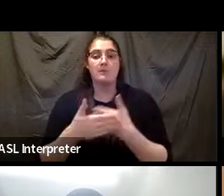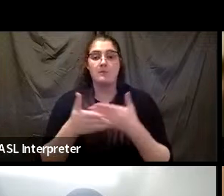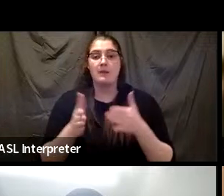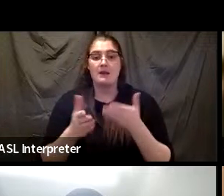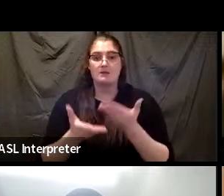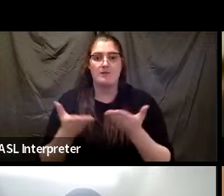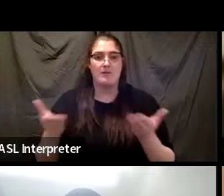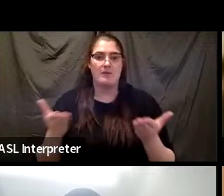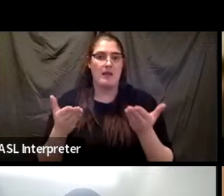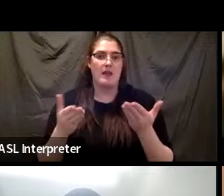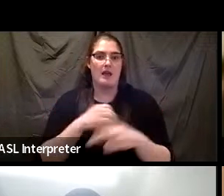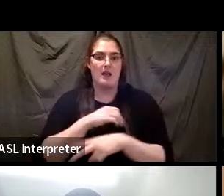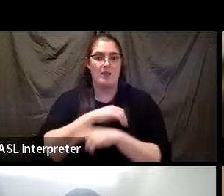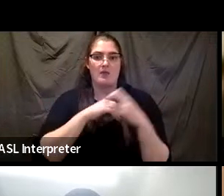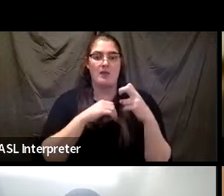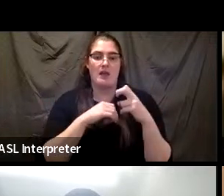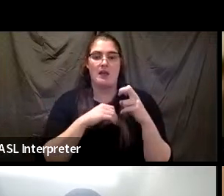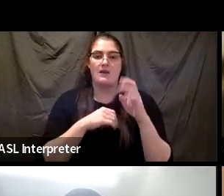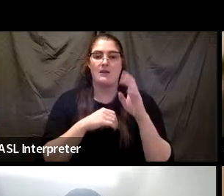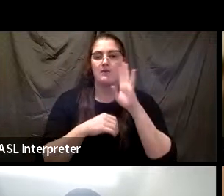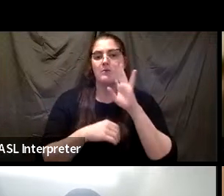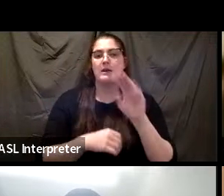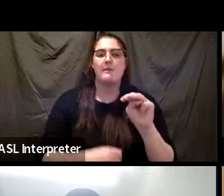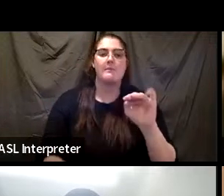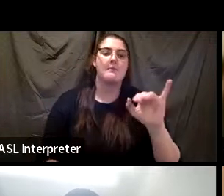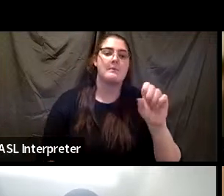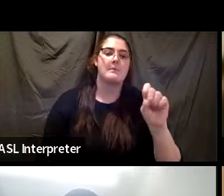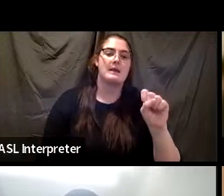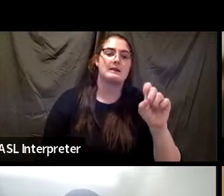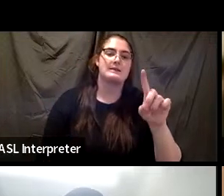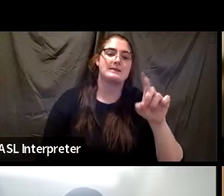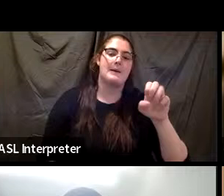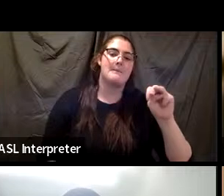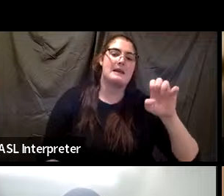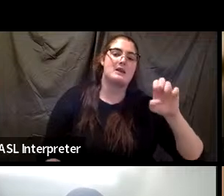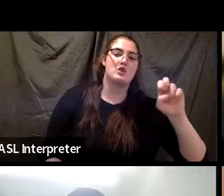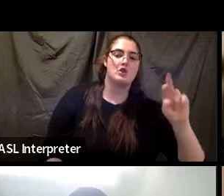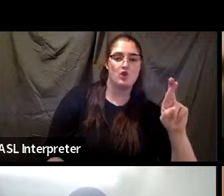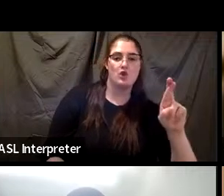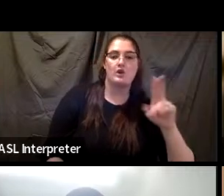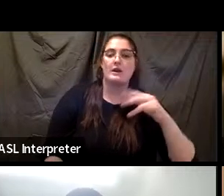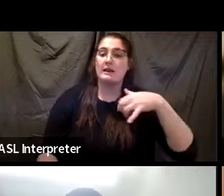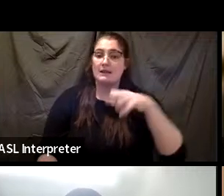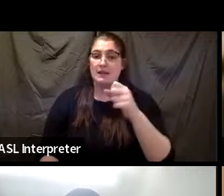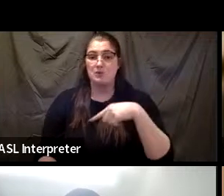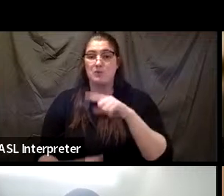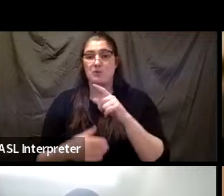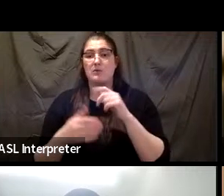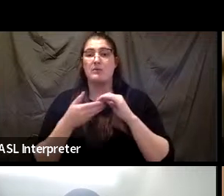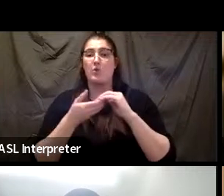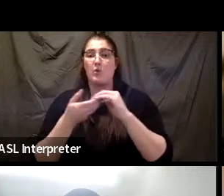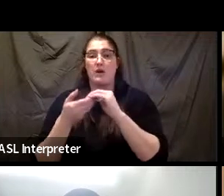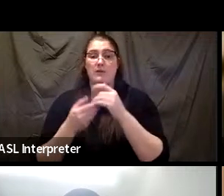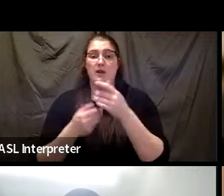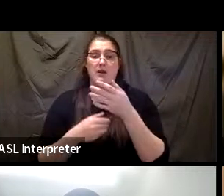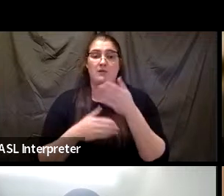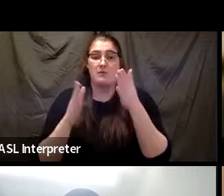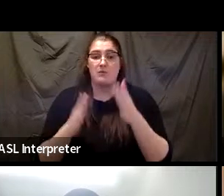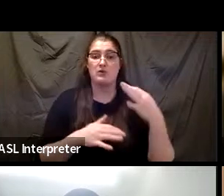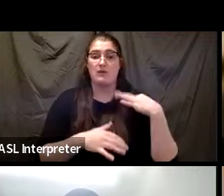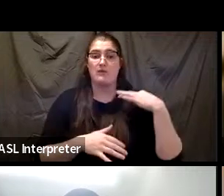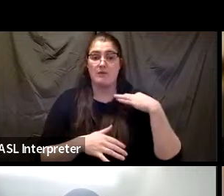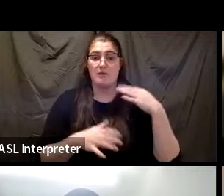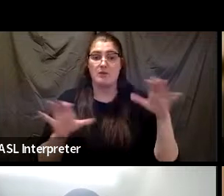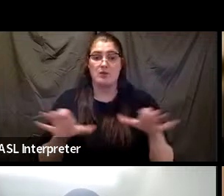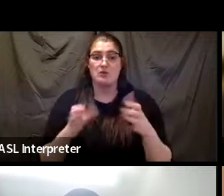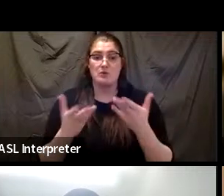very expensive, is going to be a misdemeanor. And yes, we are going to need the cooperation of whoever volunteers to do this because they're going to need to